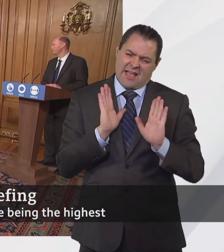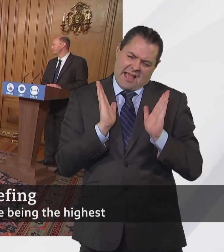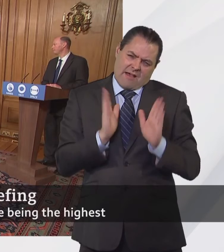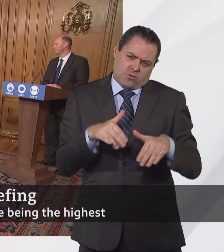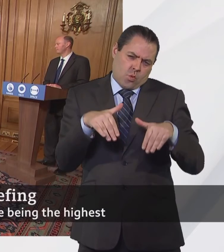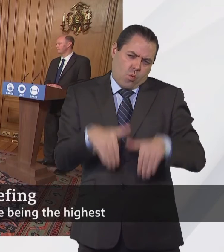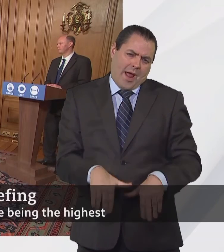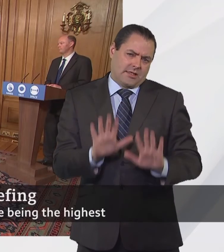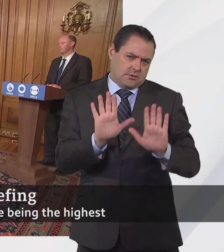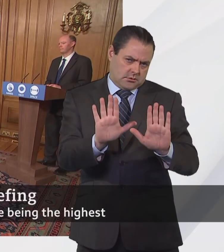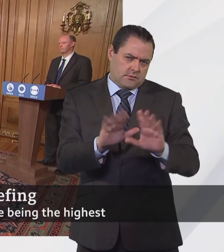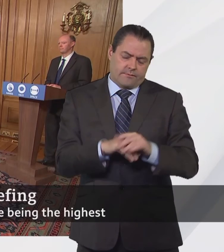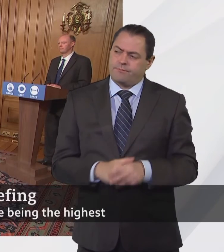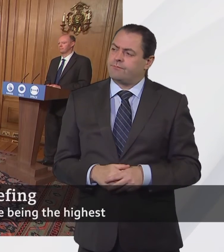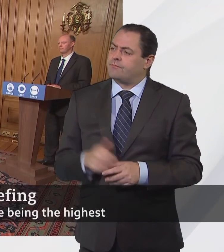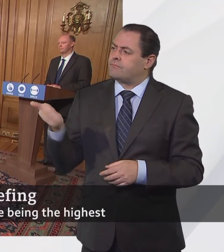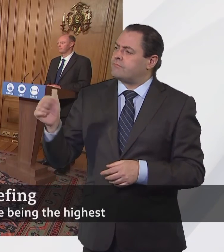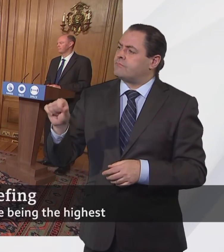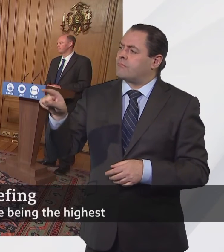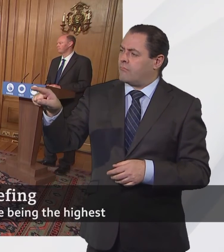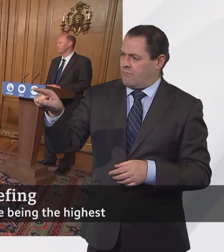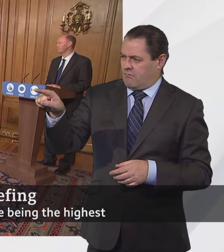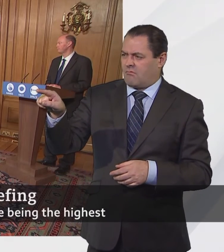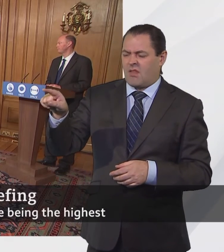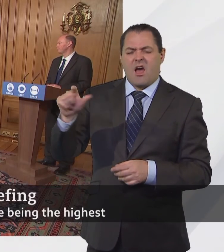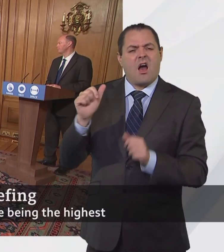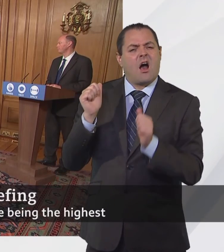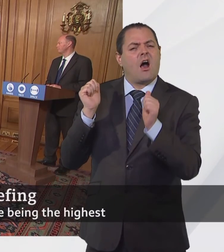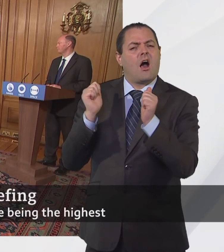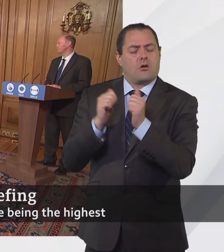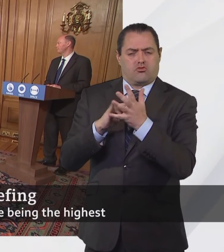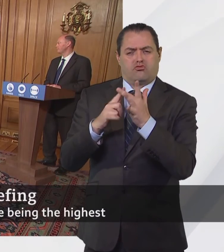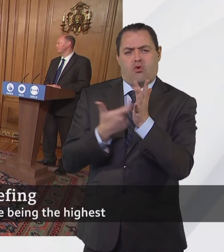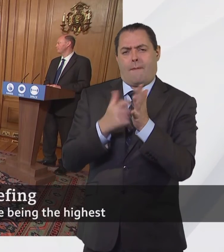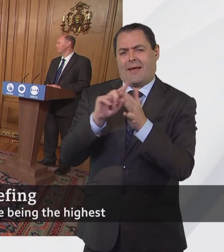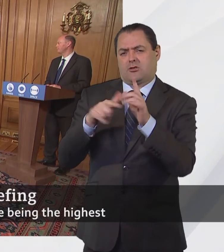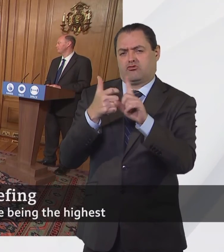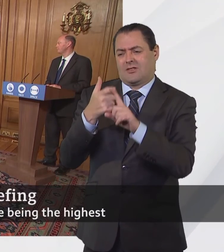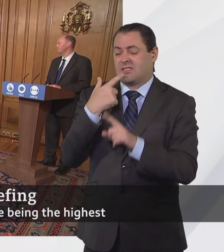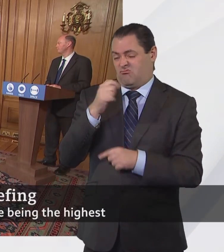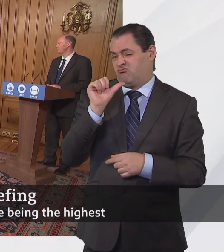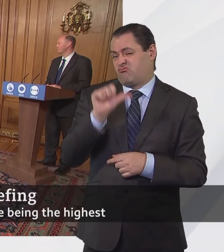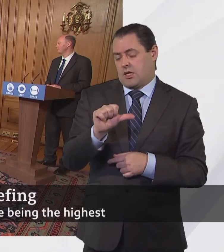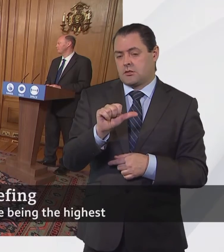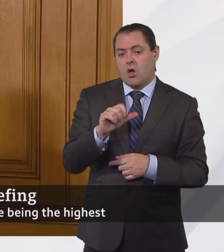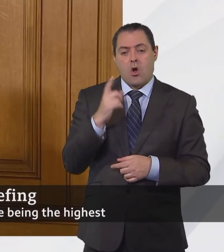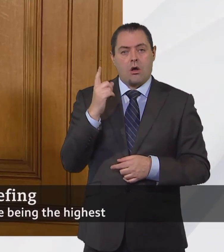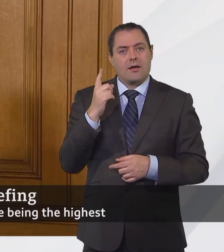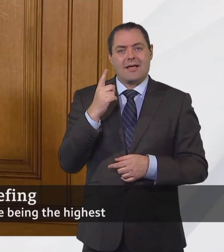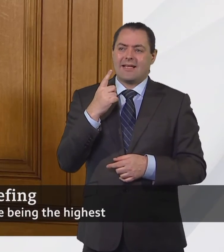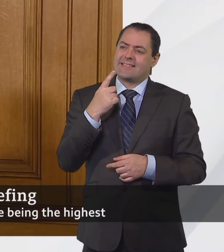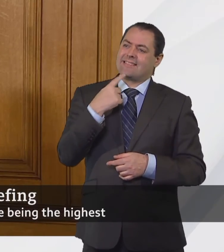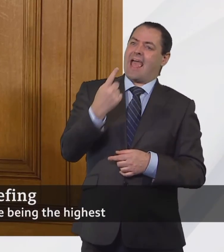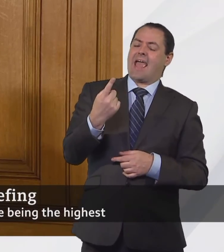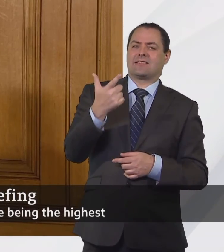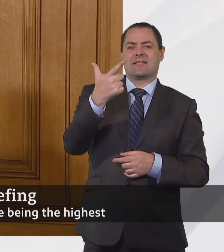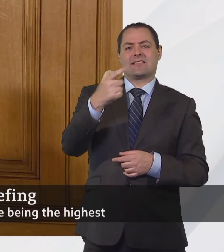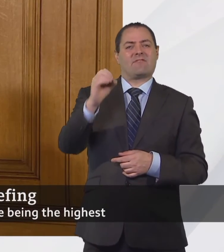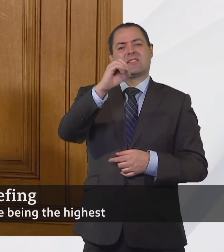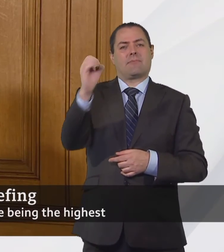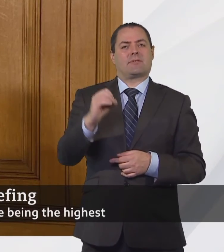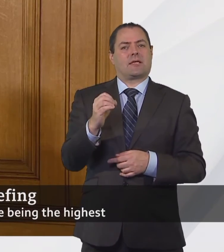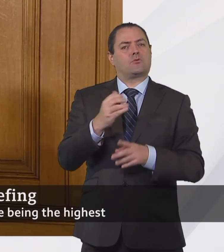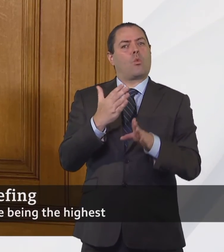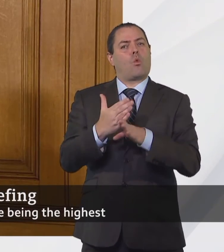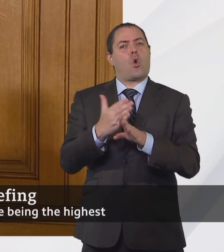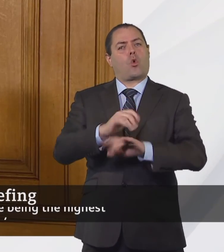we've seen the headline results of 70% efficacy of the vaccine. The regulator's got to look at the whole thing. They'll see the total